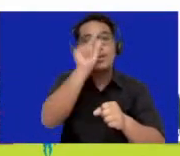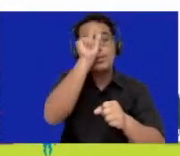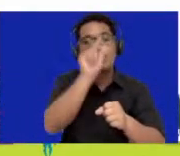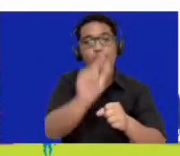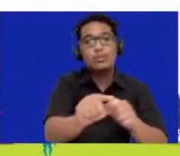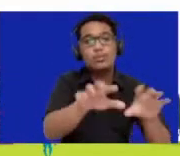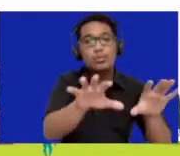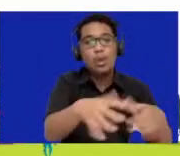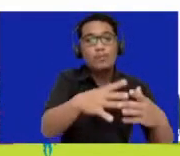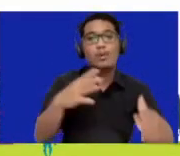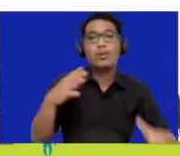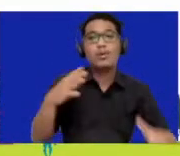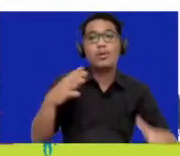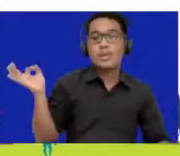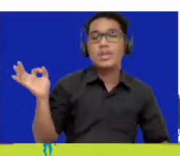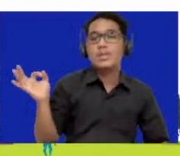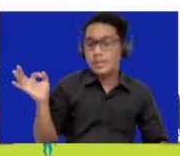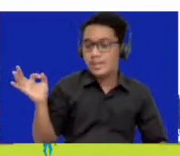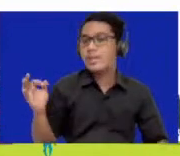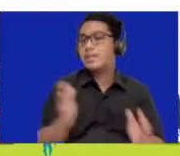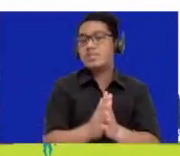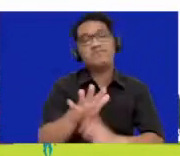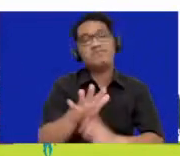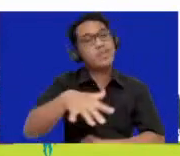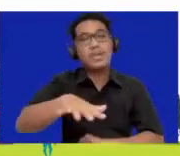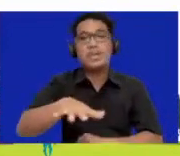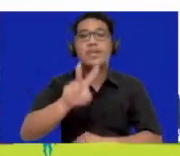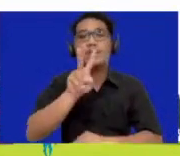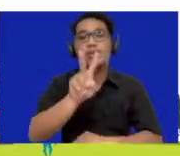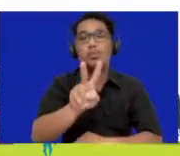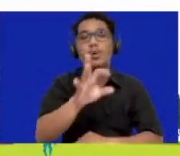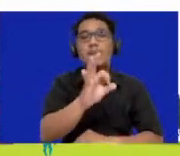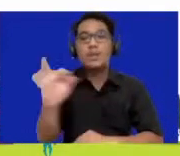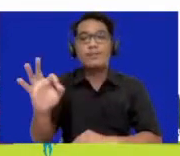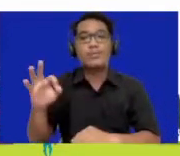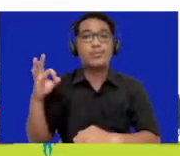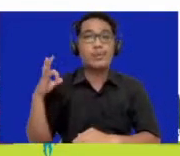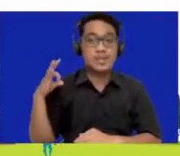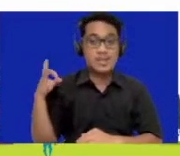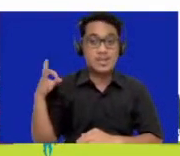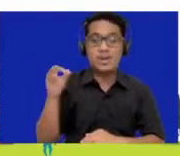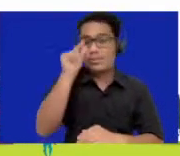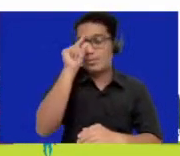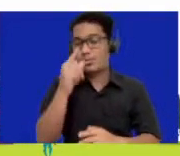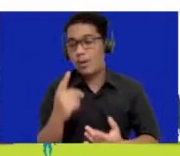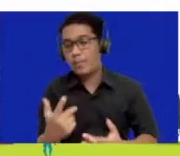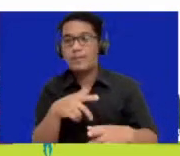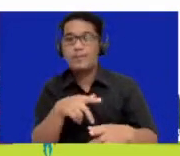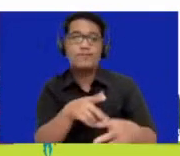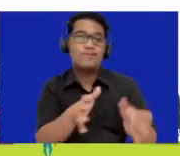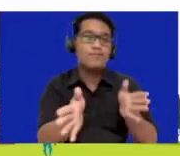2,000 volunteers, we provided trainings on different issues, like so that they can even perform better. Yeah.